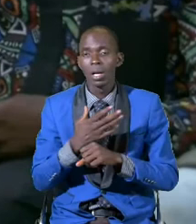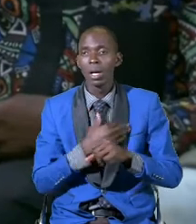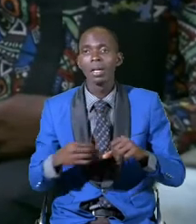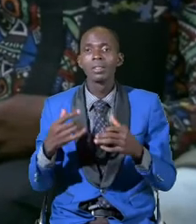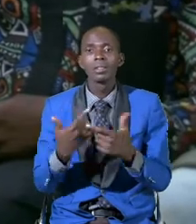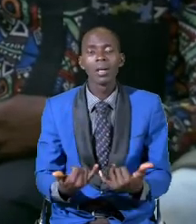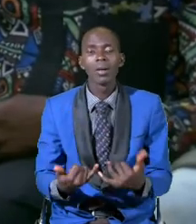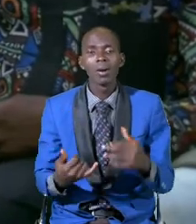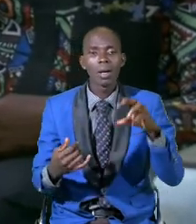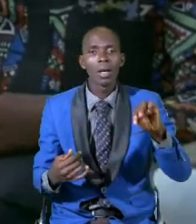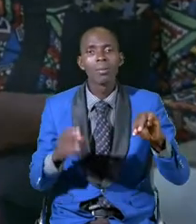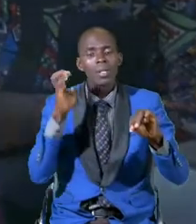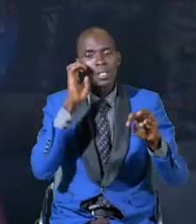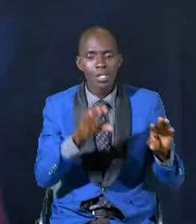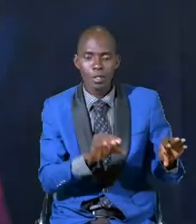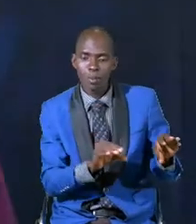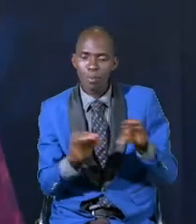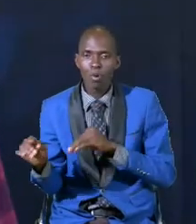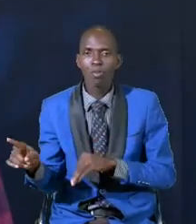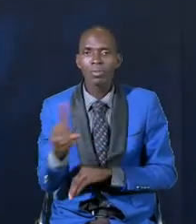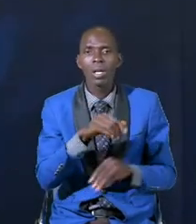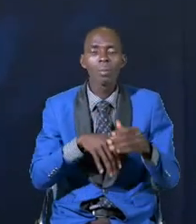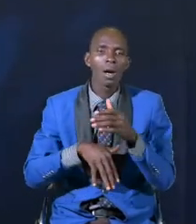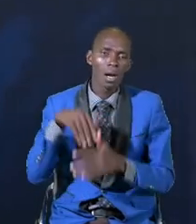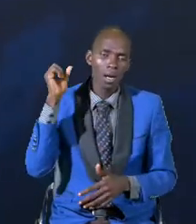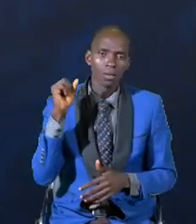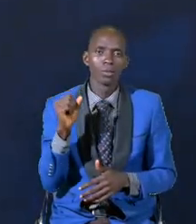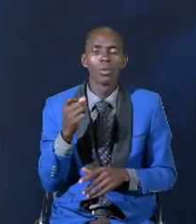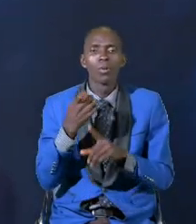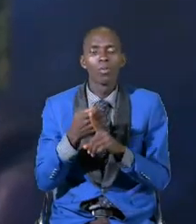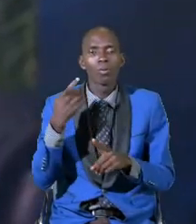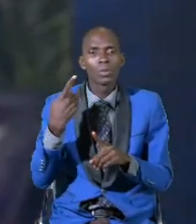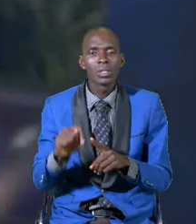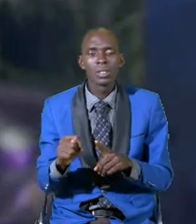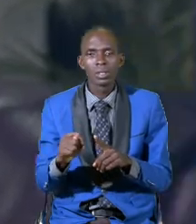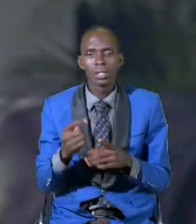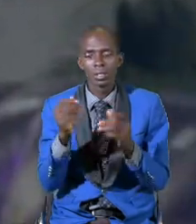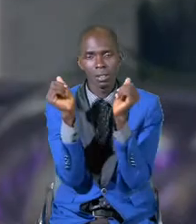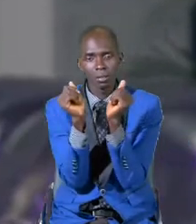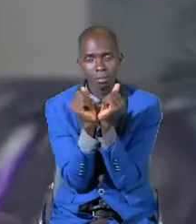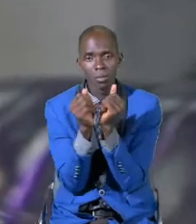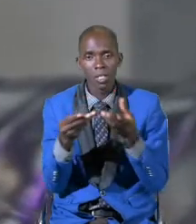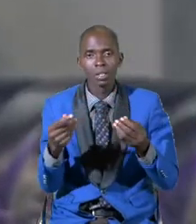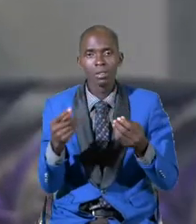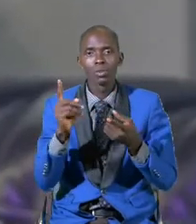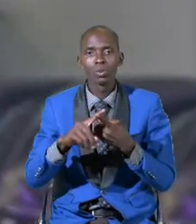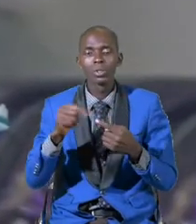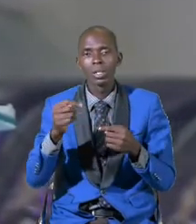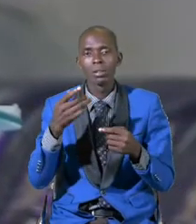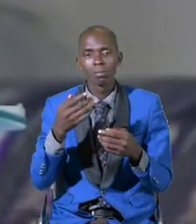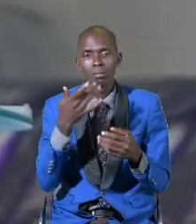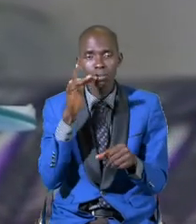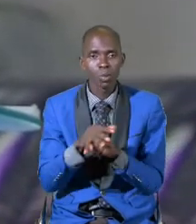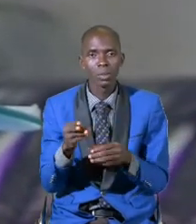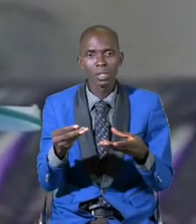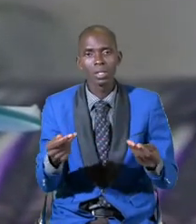was moving them to the land of promise, where they will have mastery of everything, everyone,